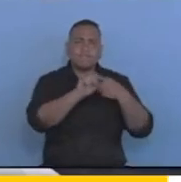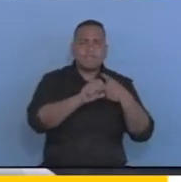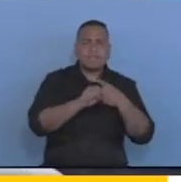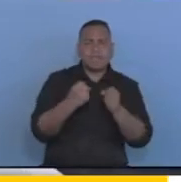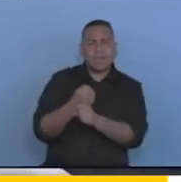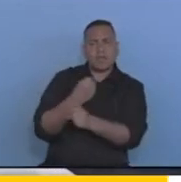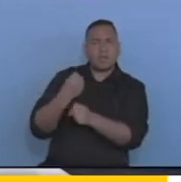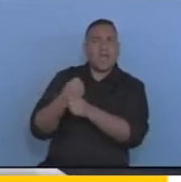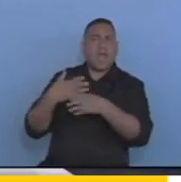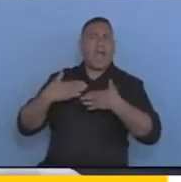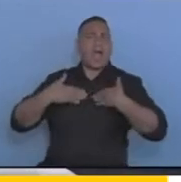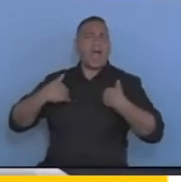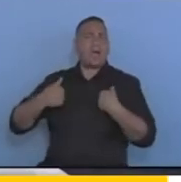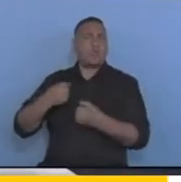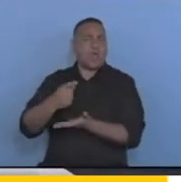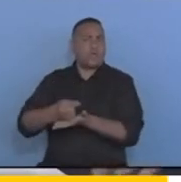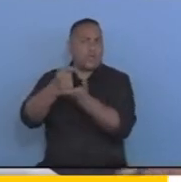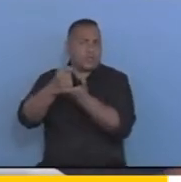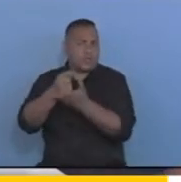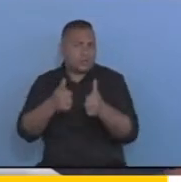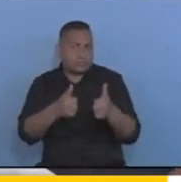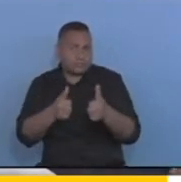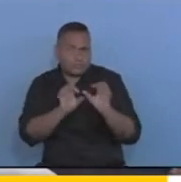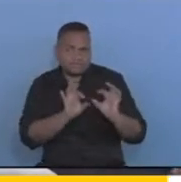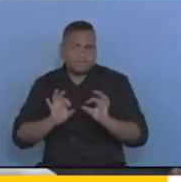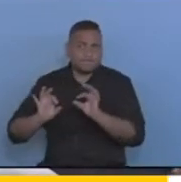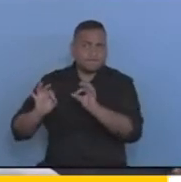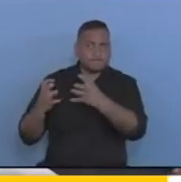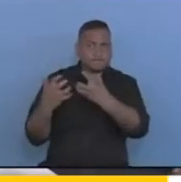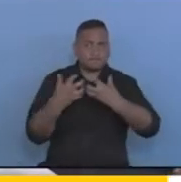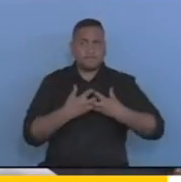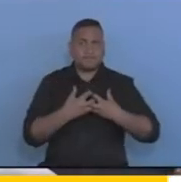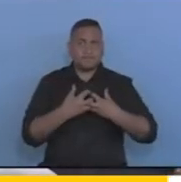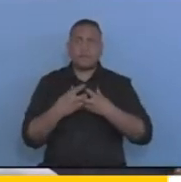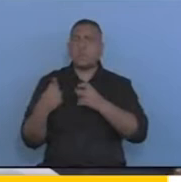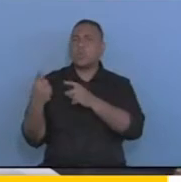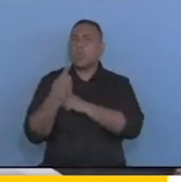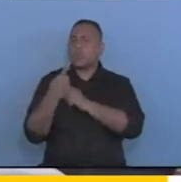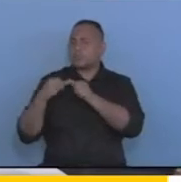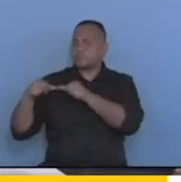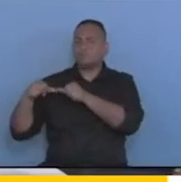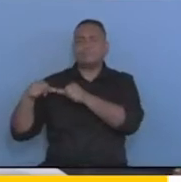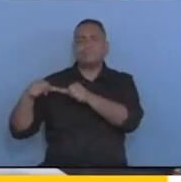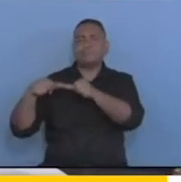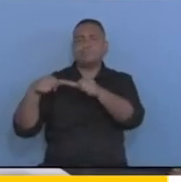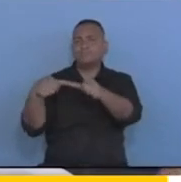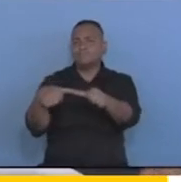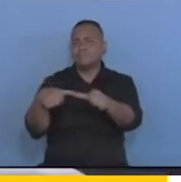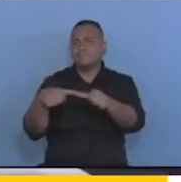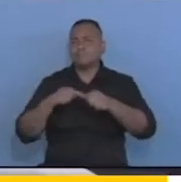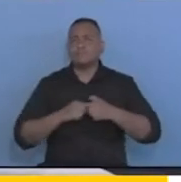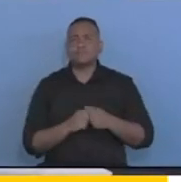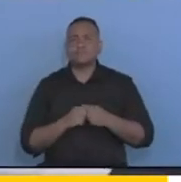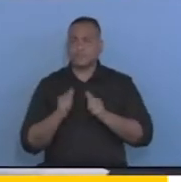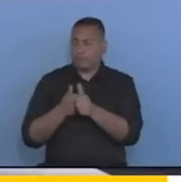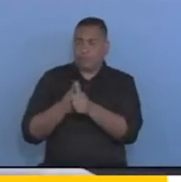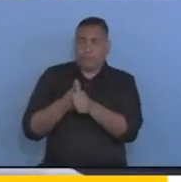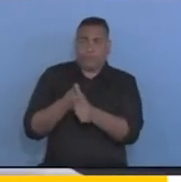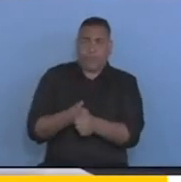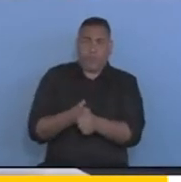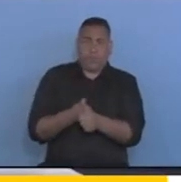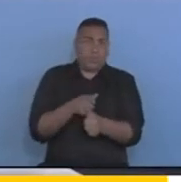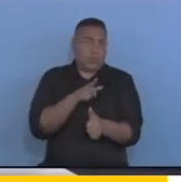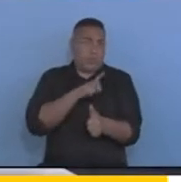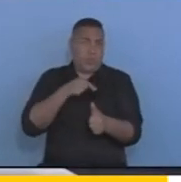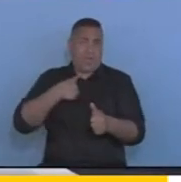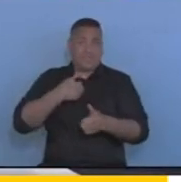that is something that's constantly ongoing as well. Constantly ongoing, and making sure that we comply. Yeah, because where I'm sitting, I mean, you